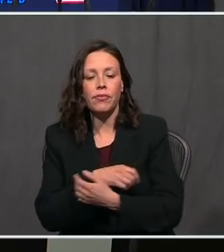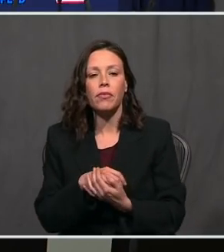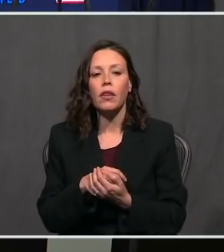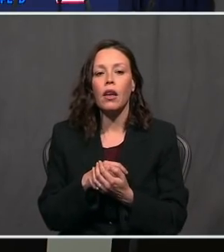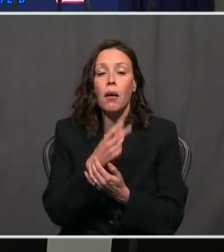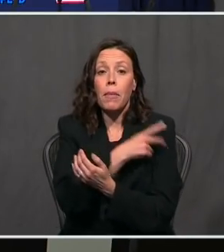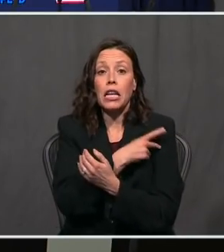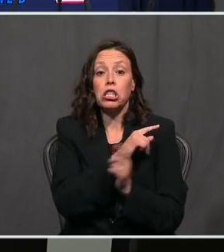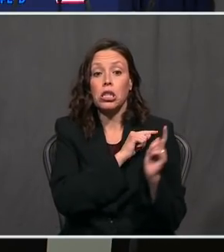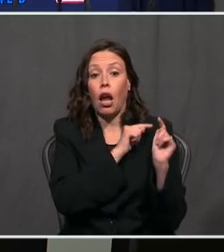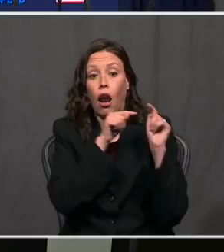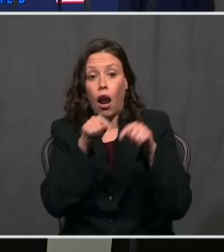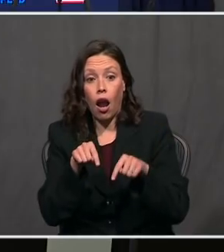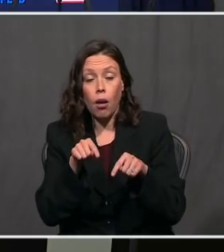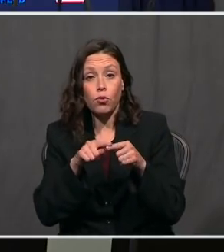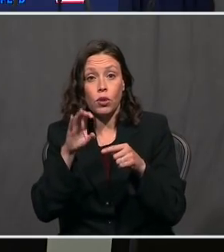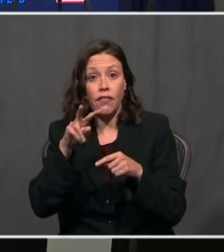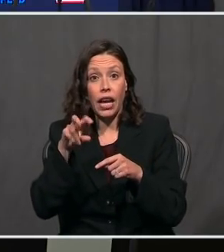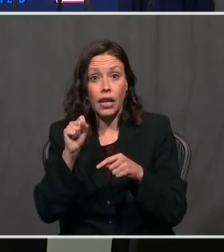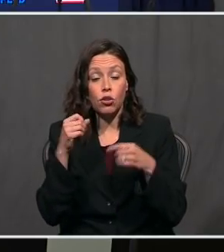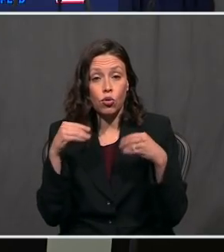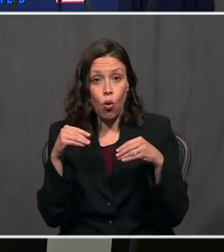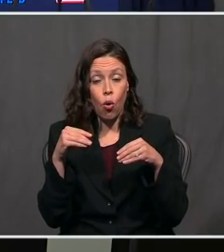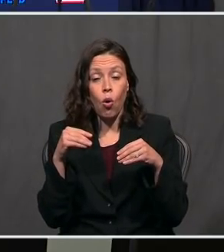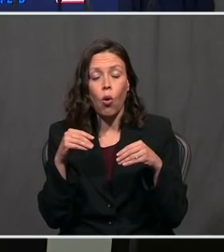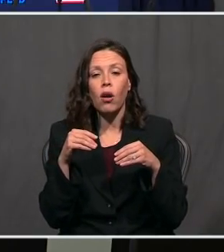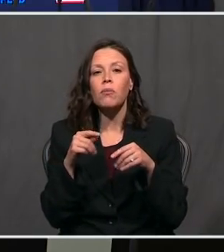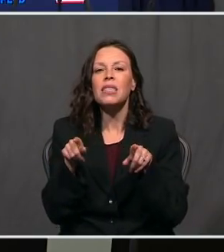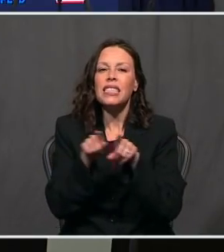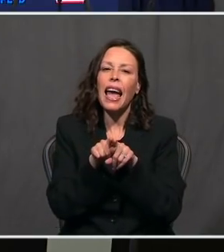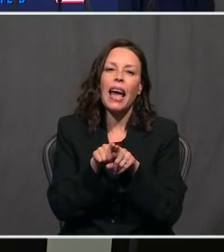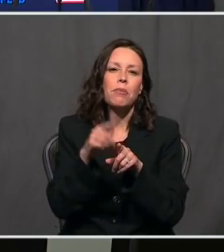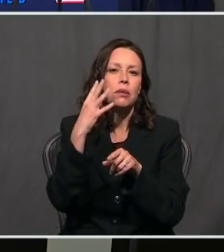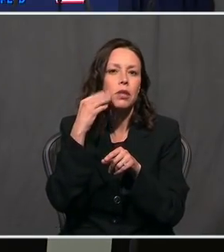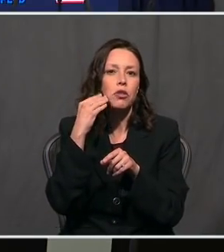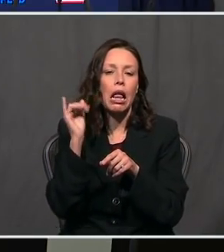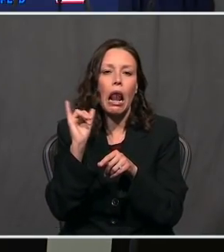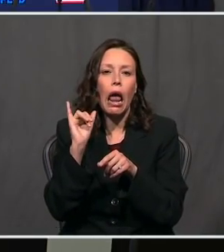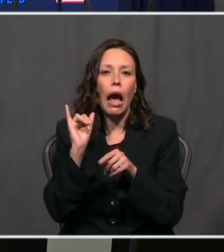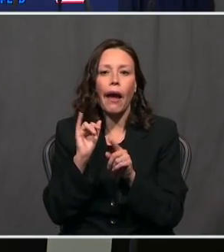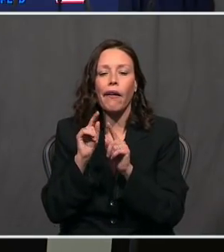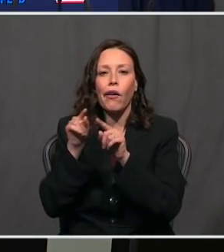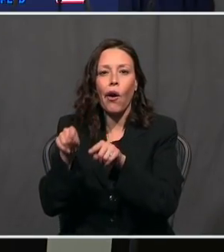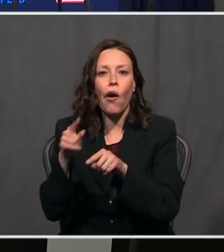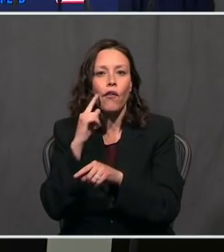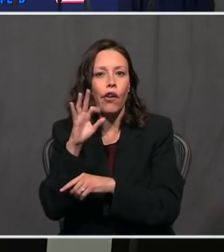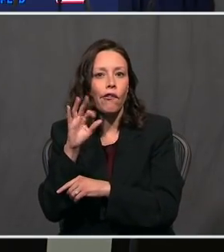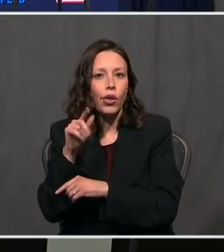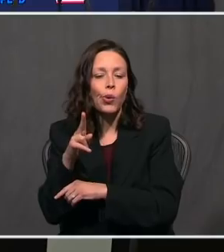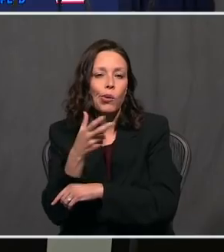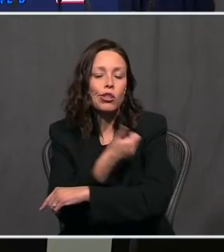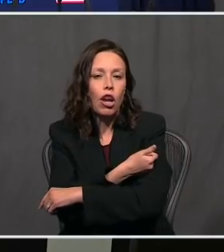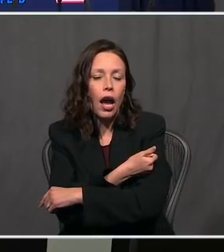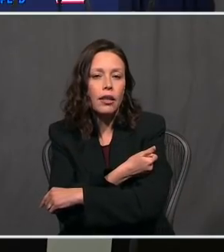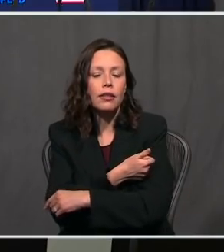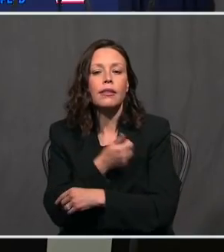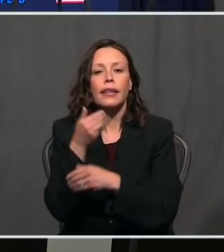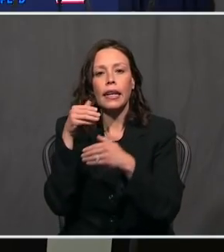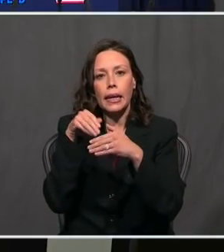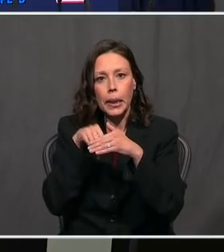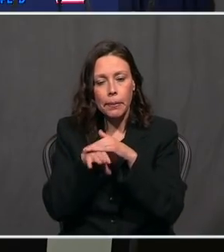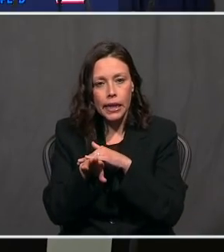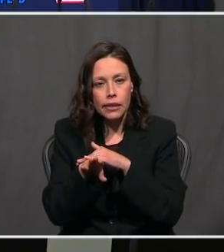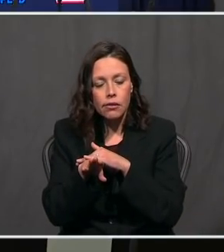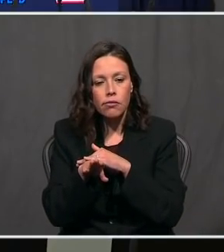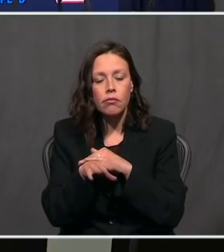will arrive at their CVS, and it'll be a similar experience to going into your pharmacy to get a flu shot. They'll come in at their